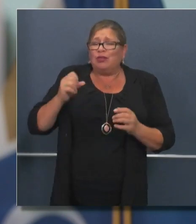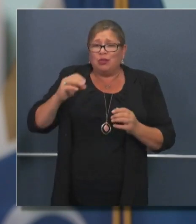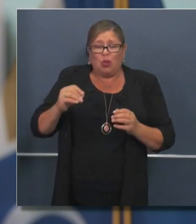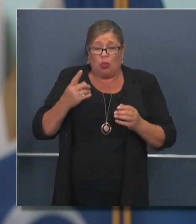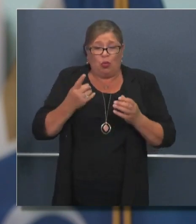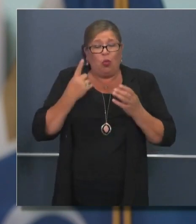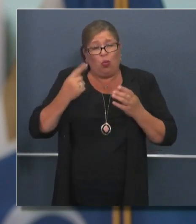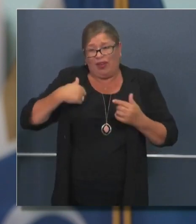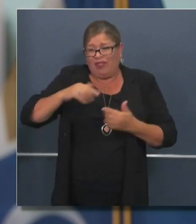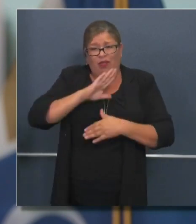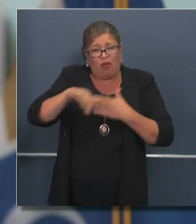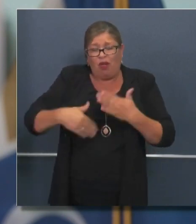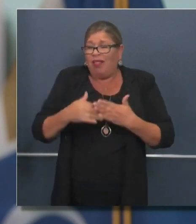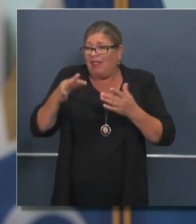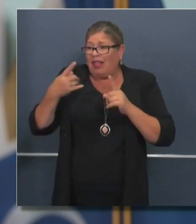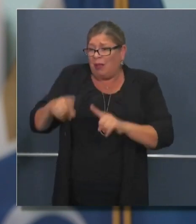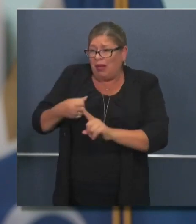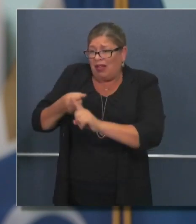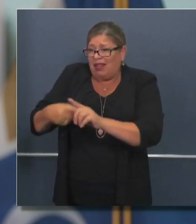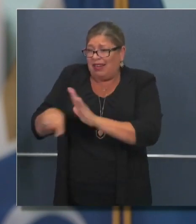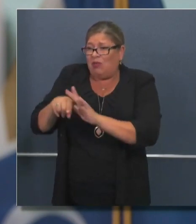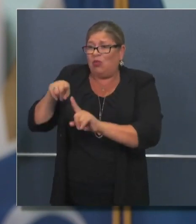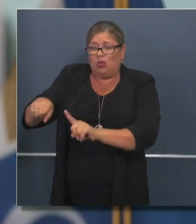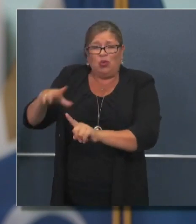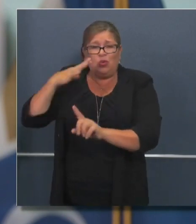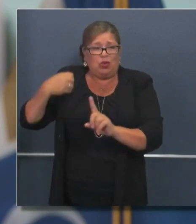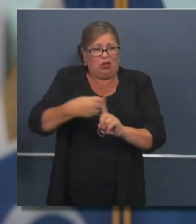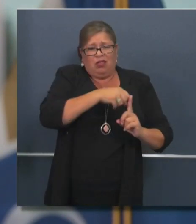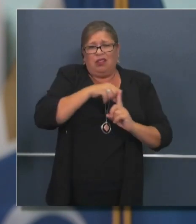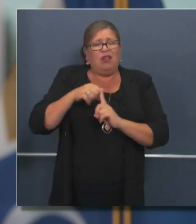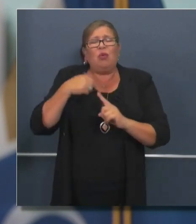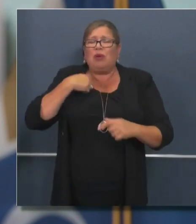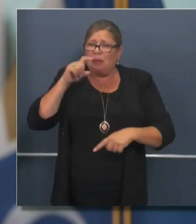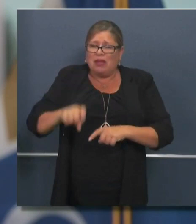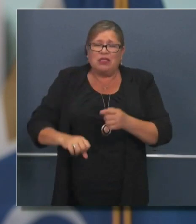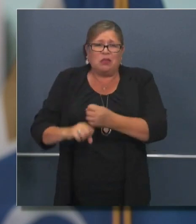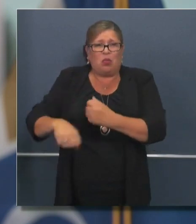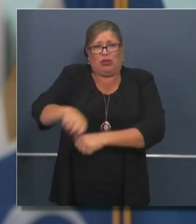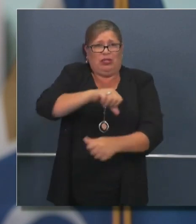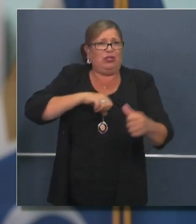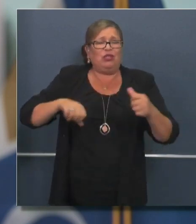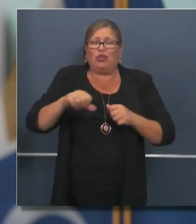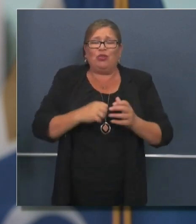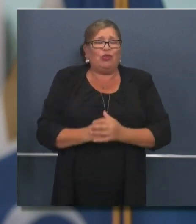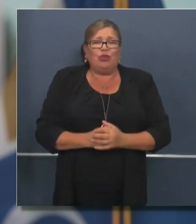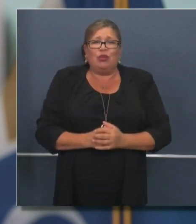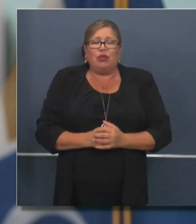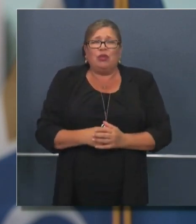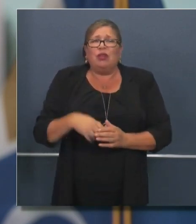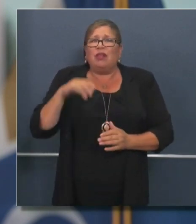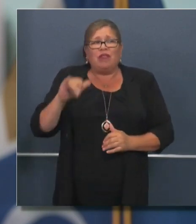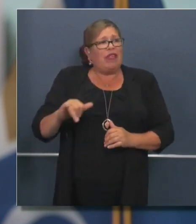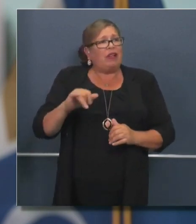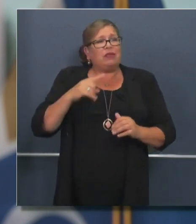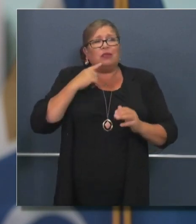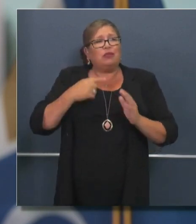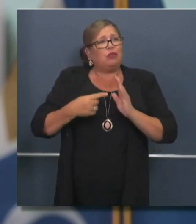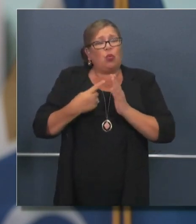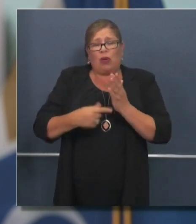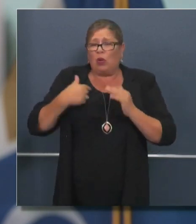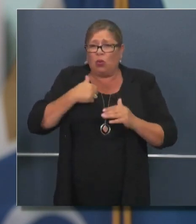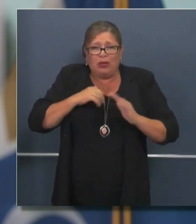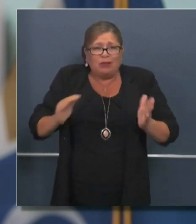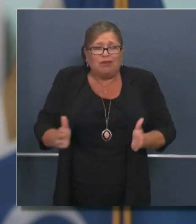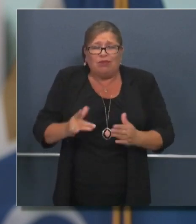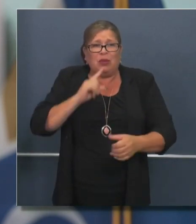And so in that spirit of the Commonwealth and that spirit that defines the best of our state, the best of our nation, and what we promote and what